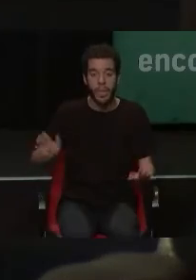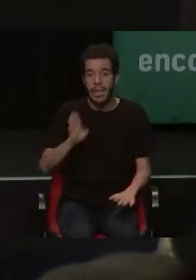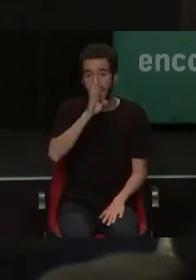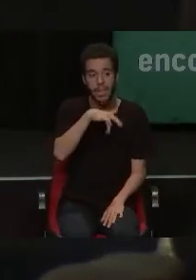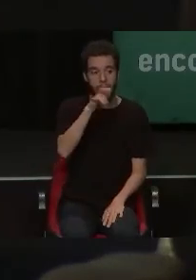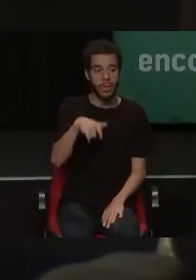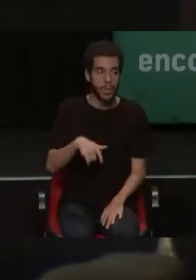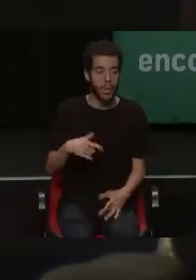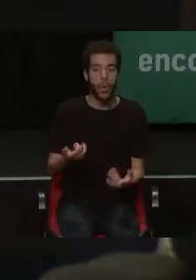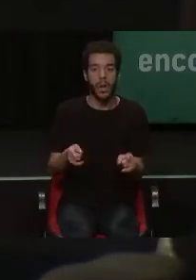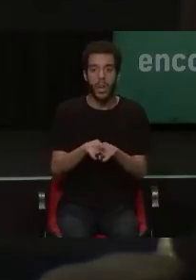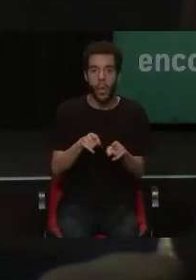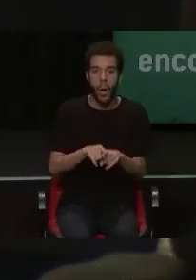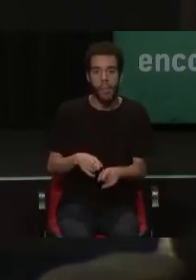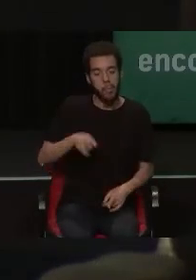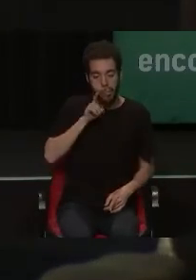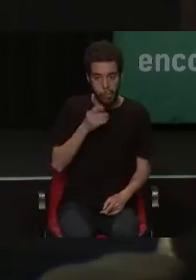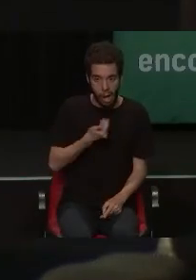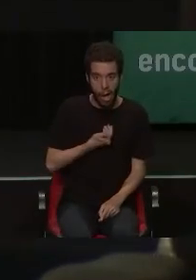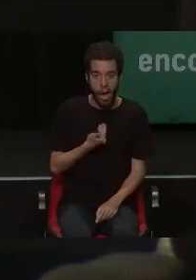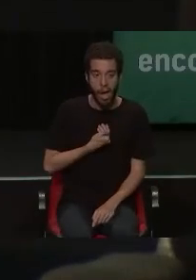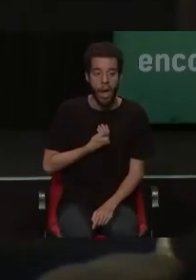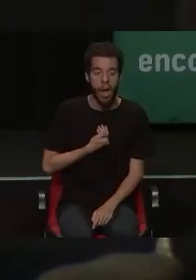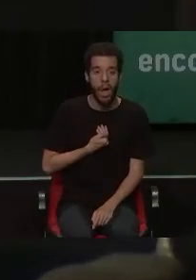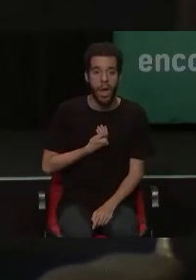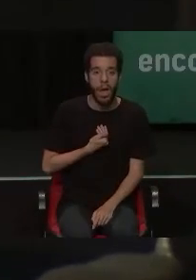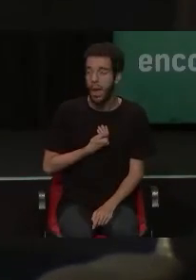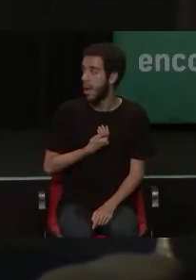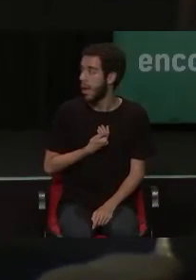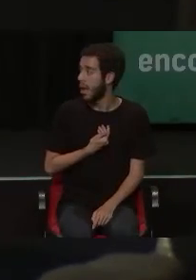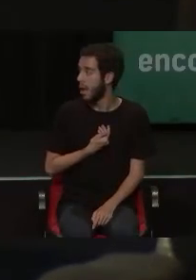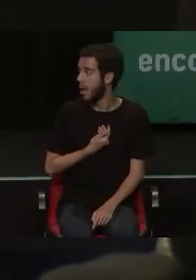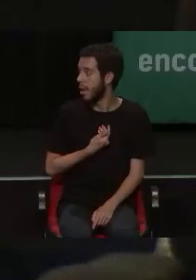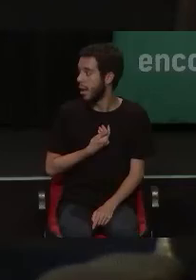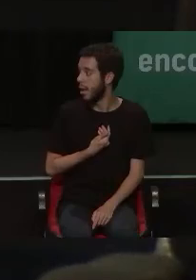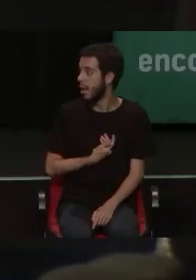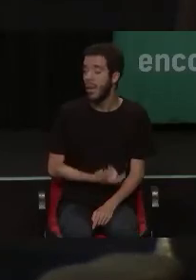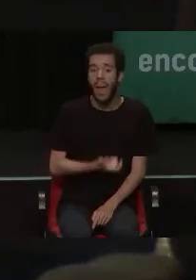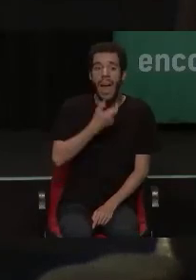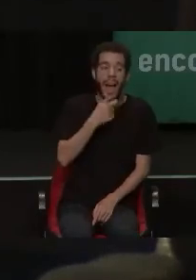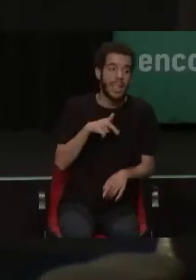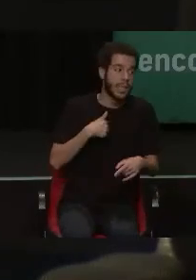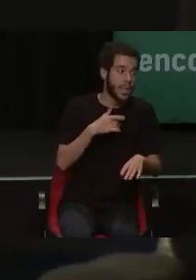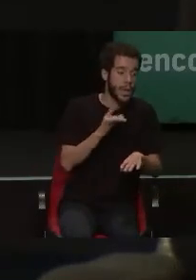people, if they have this resistance mechanism in their intestines,